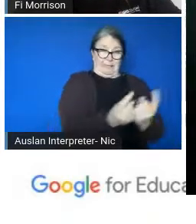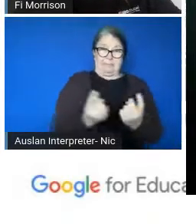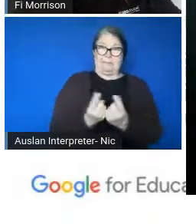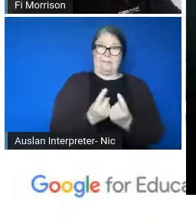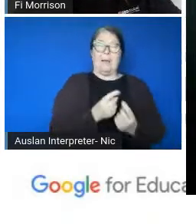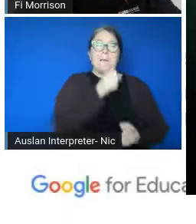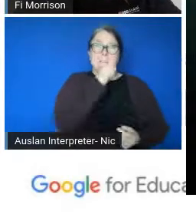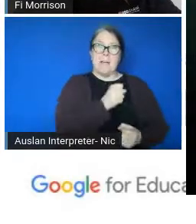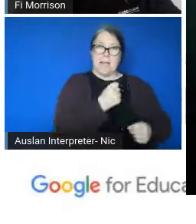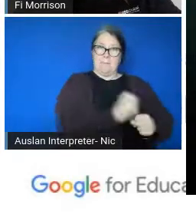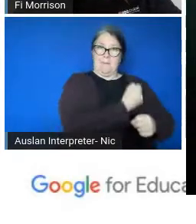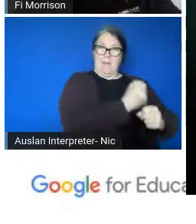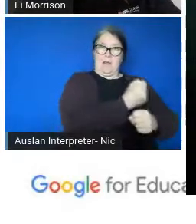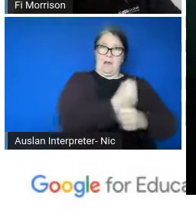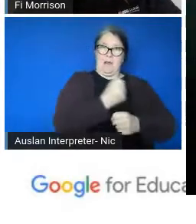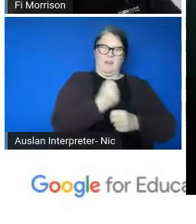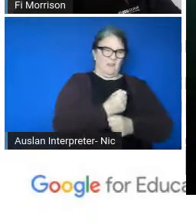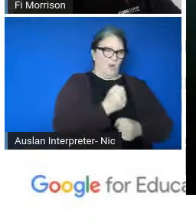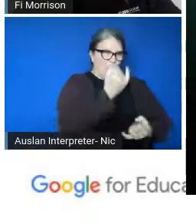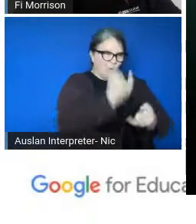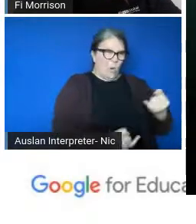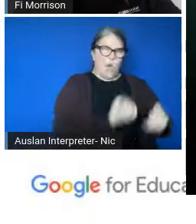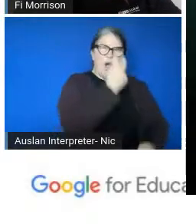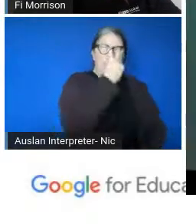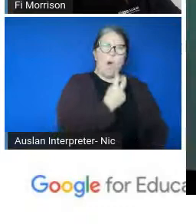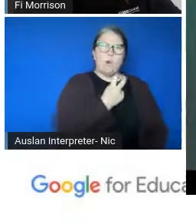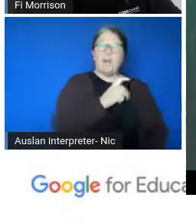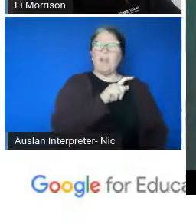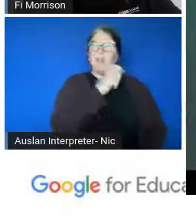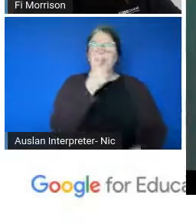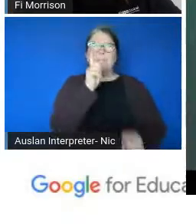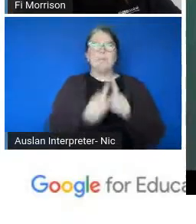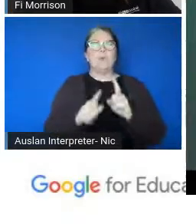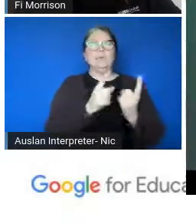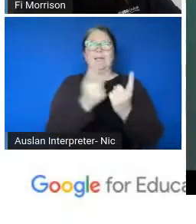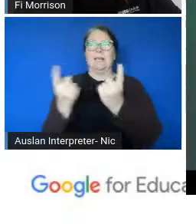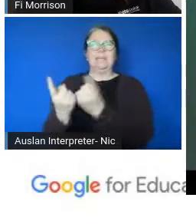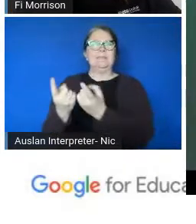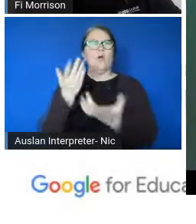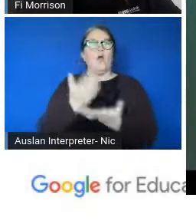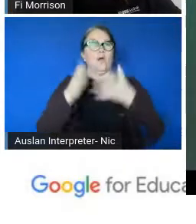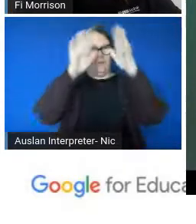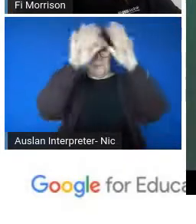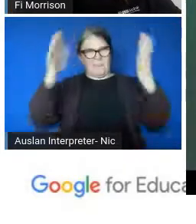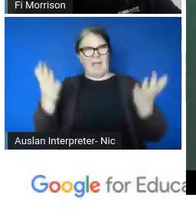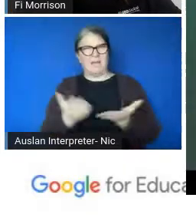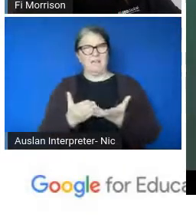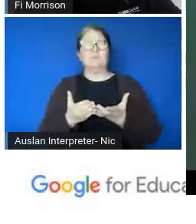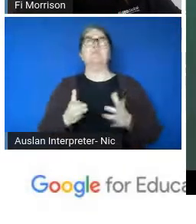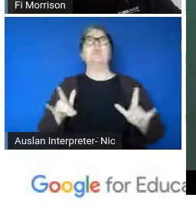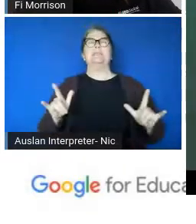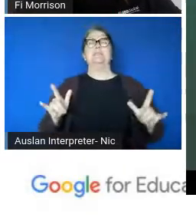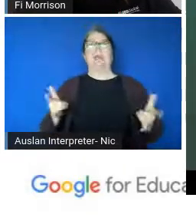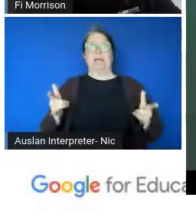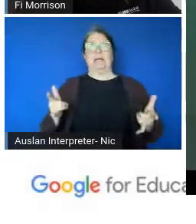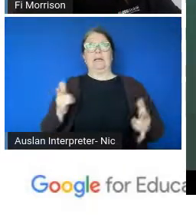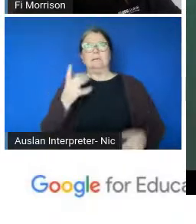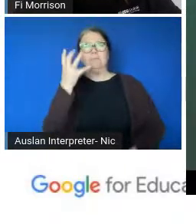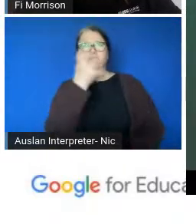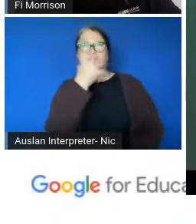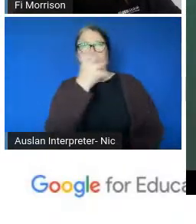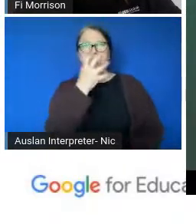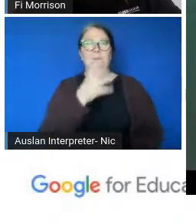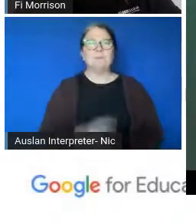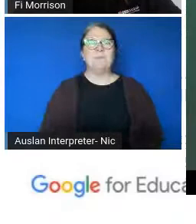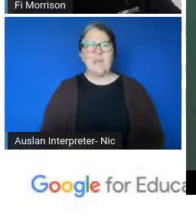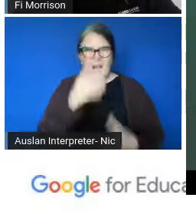than most structures on Earth, which is pretty deadly. So just to give you a bit of context, these are all the mobs in Australia,